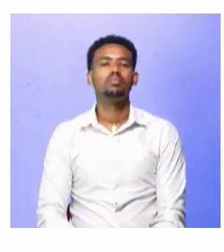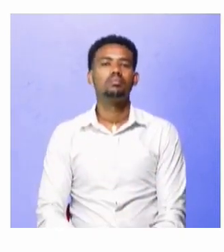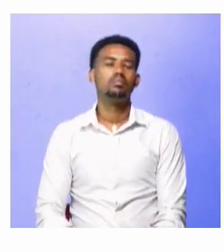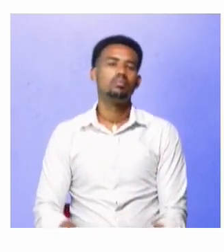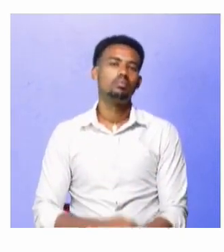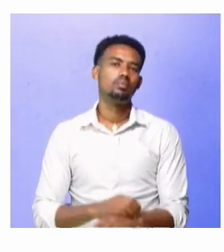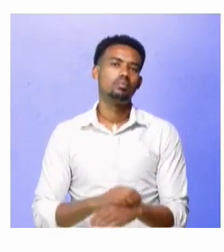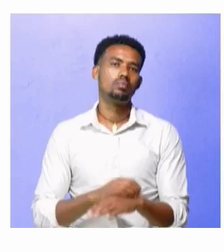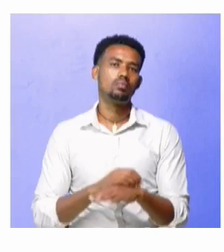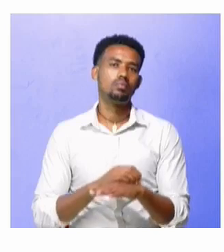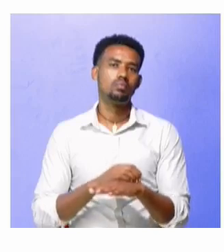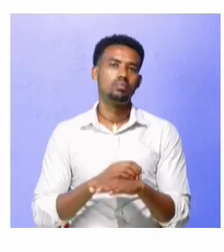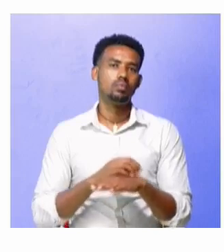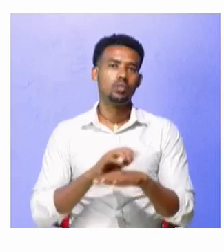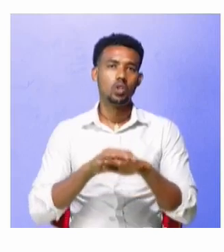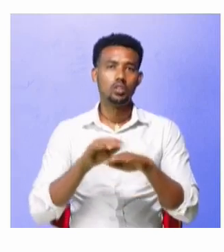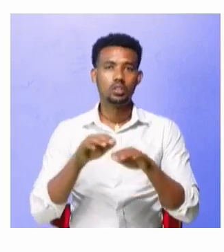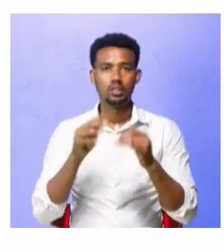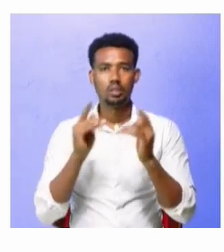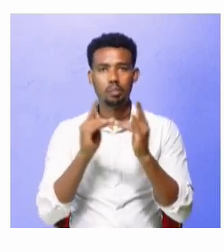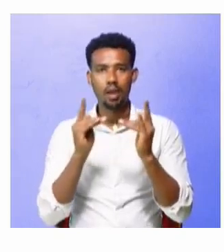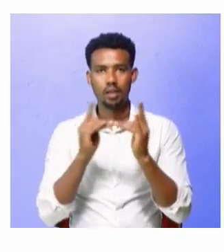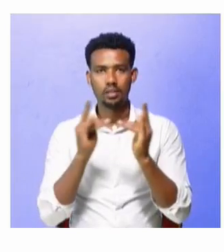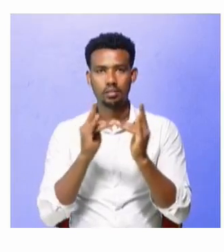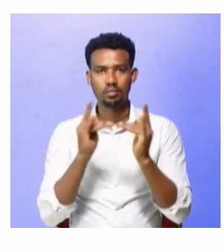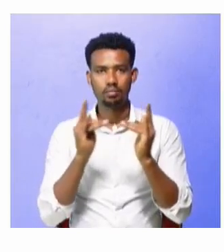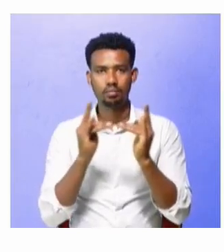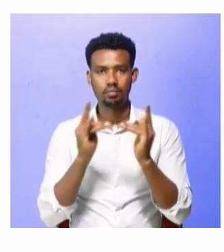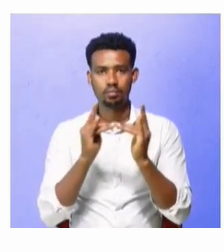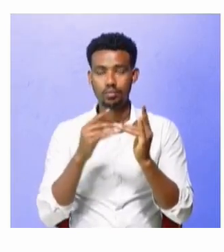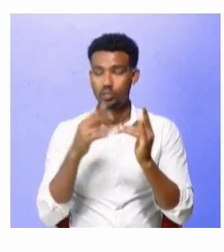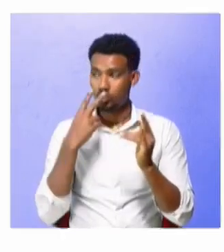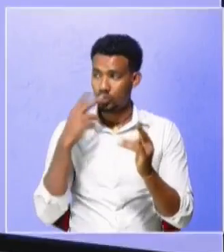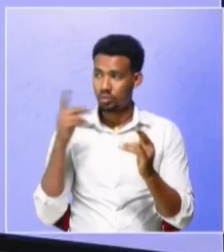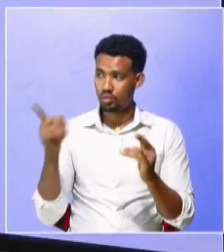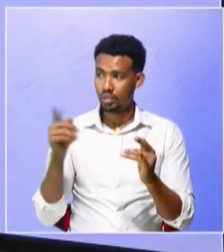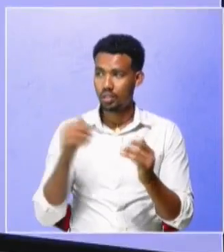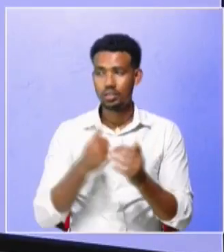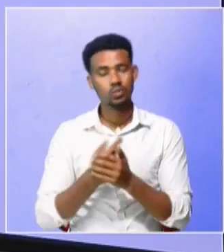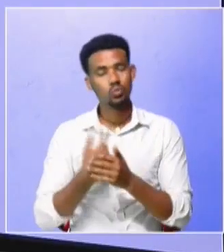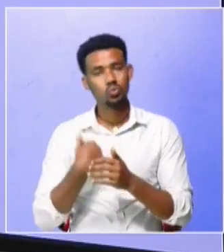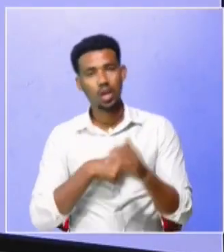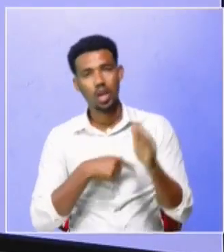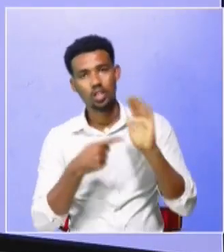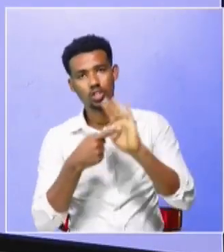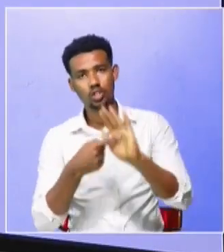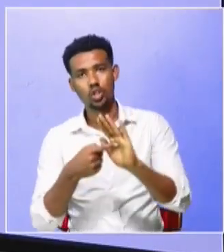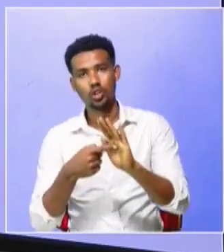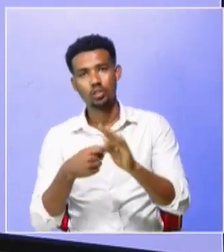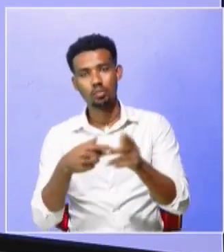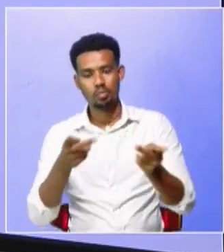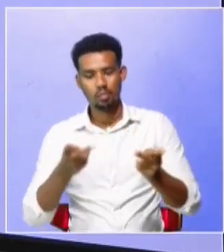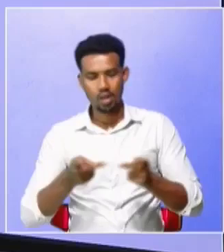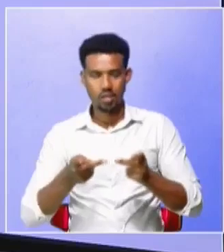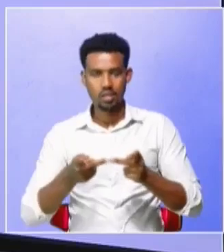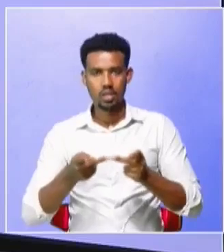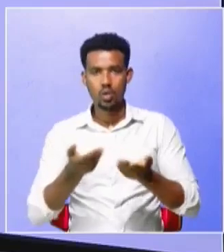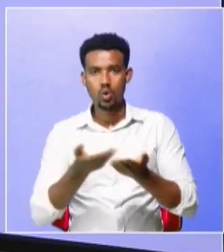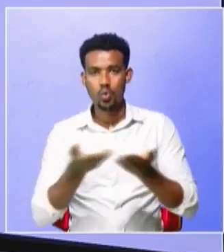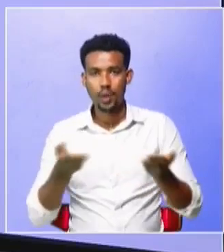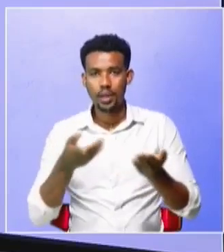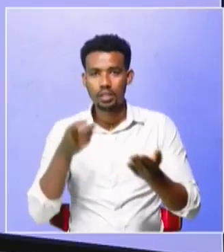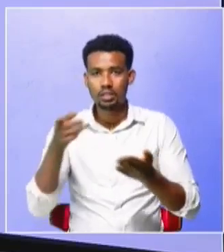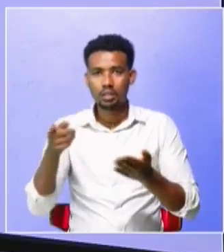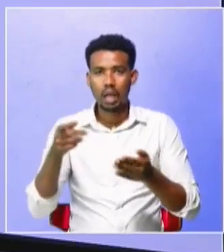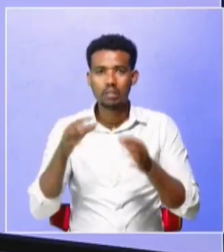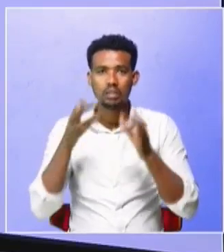on the bed. If you see here, we are showing what? Place. Where exactly